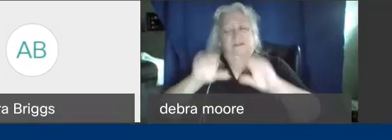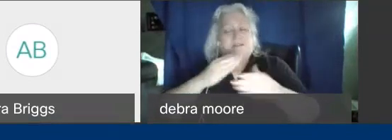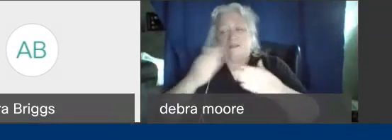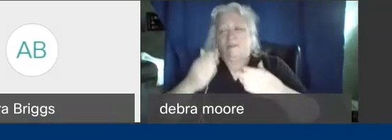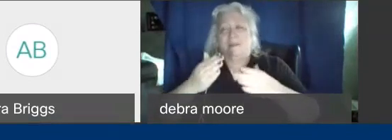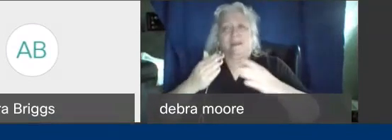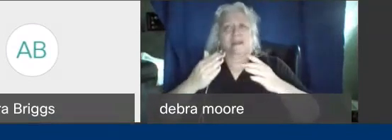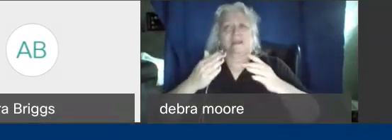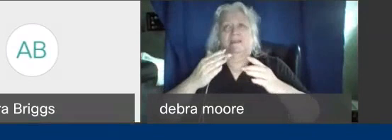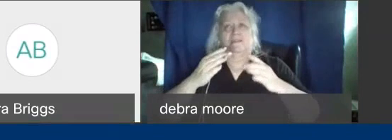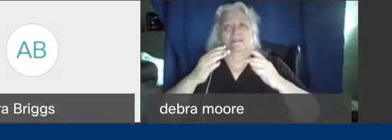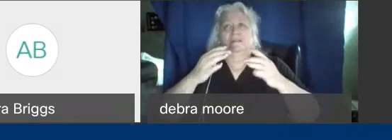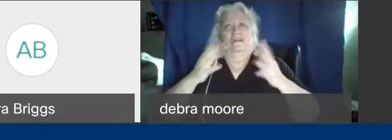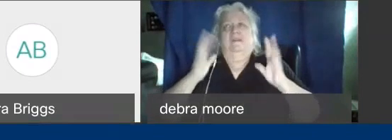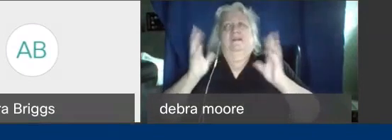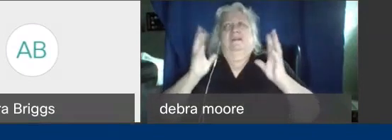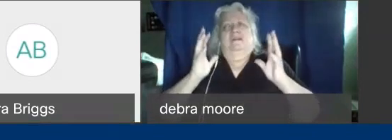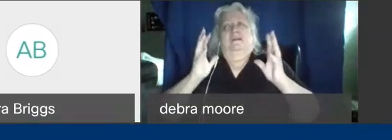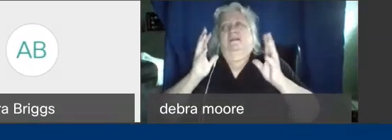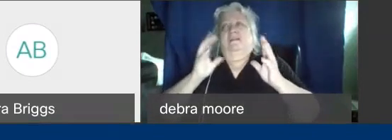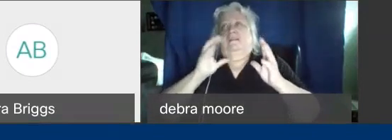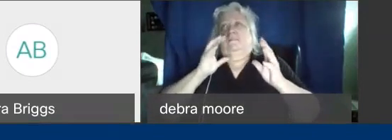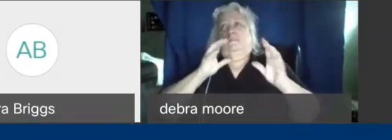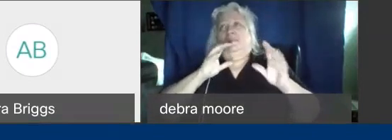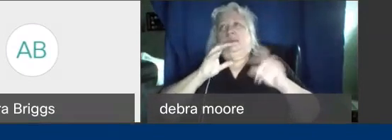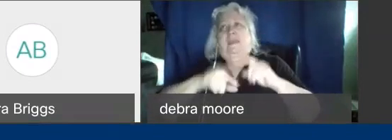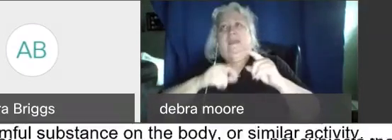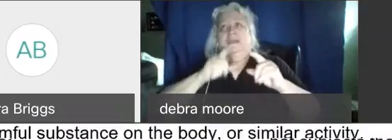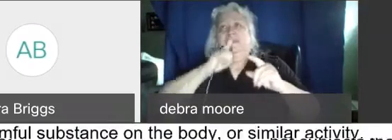the safety of the student or person that is being hazed.